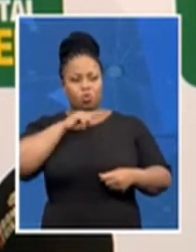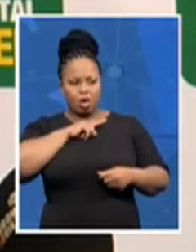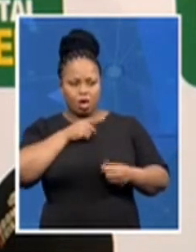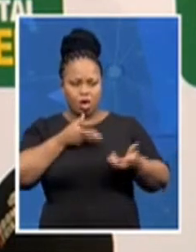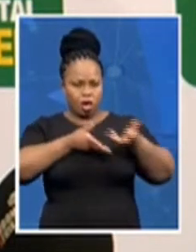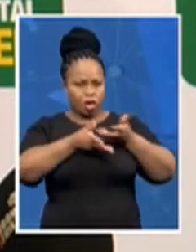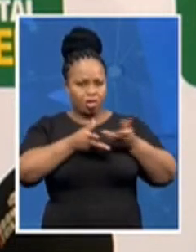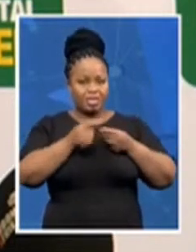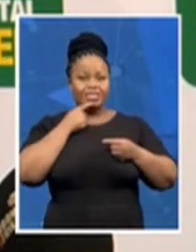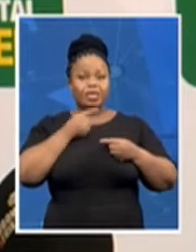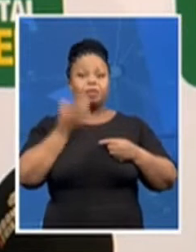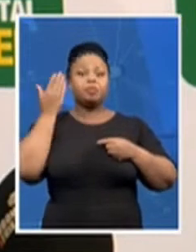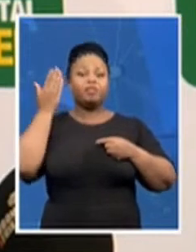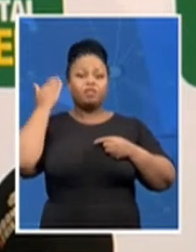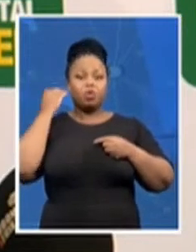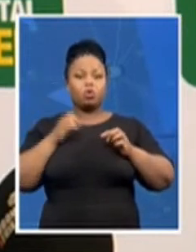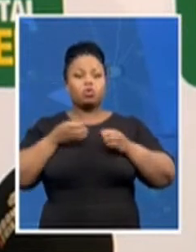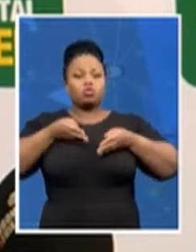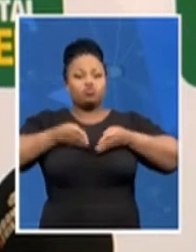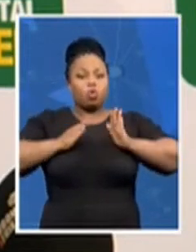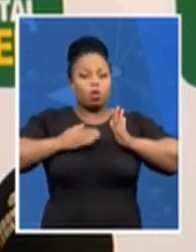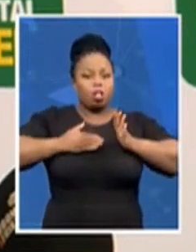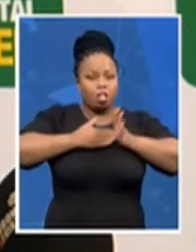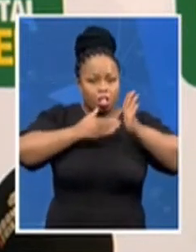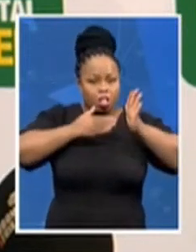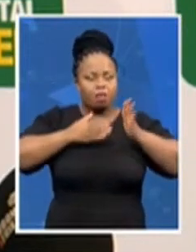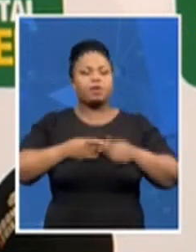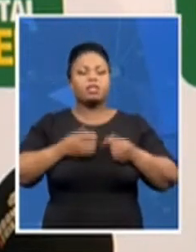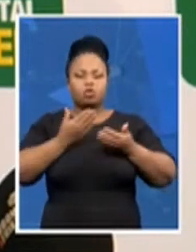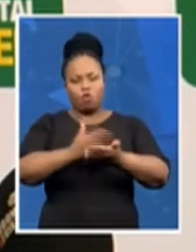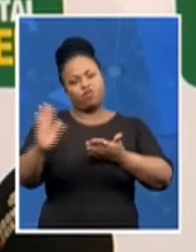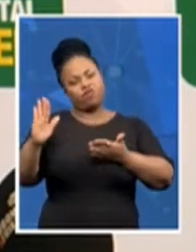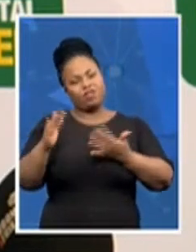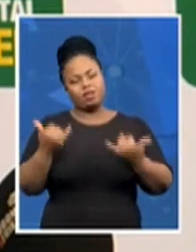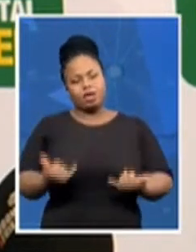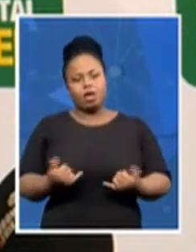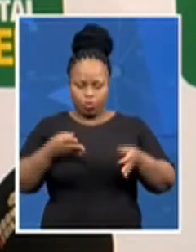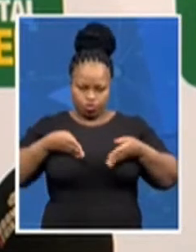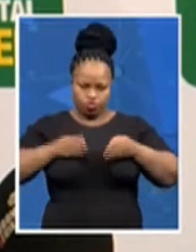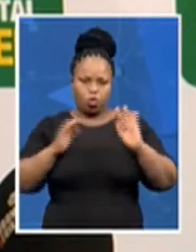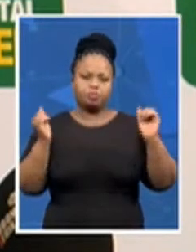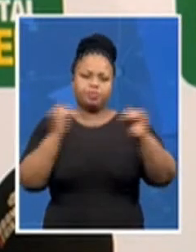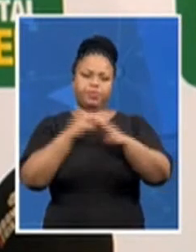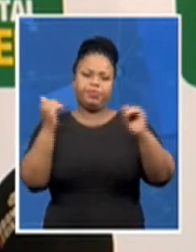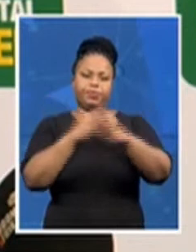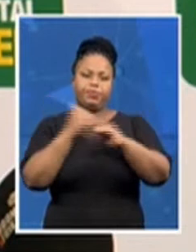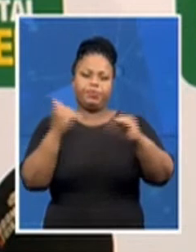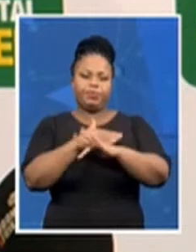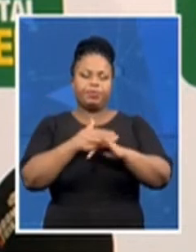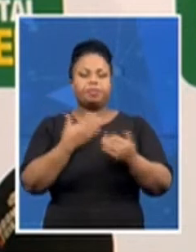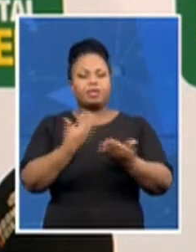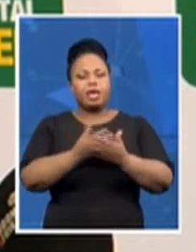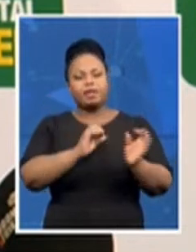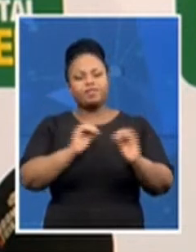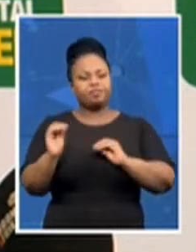the road blockages have been removed and roads cleared for free movement. We have also tasked